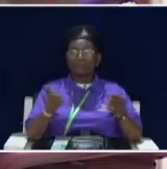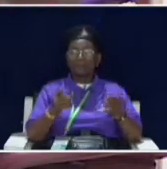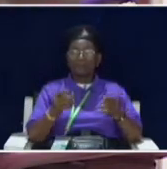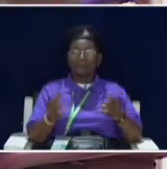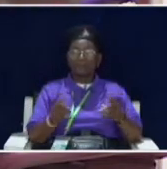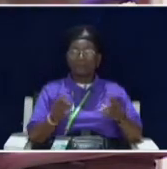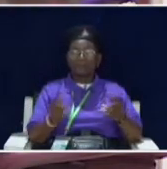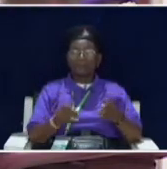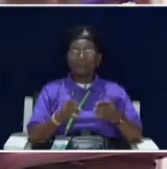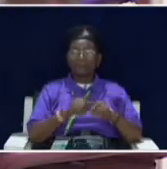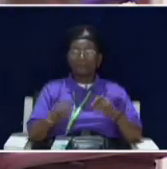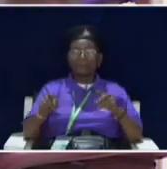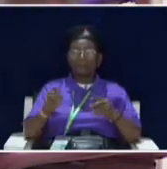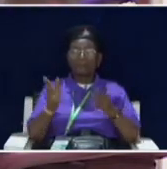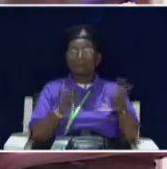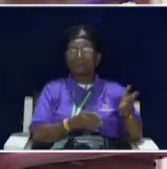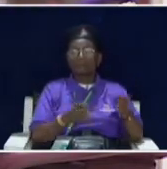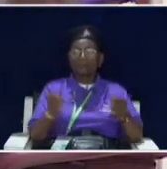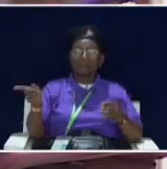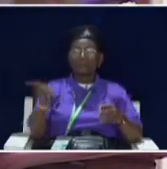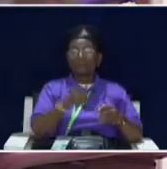you through the crowd.